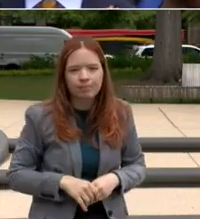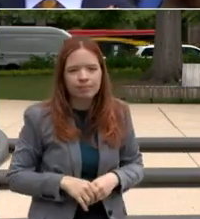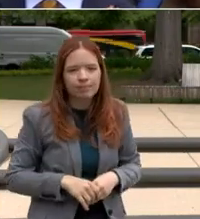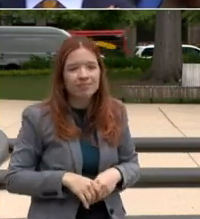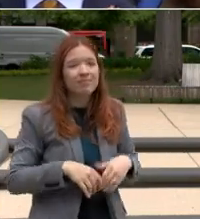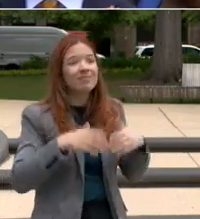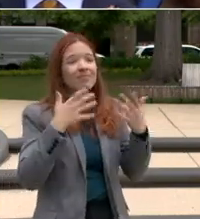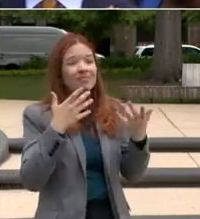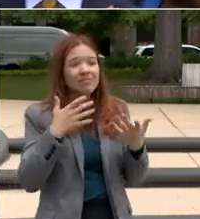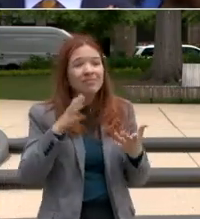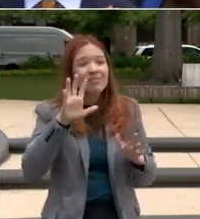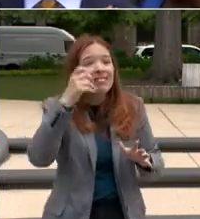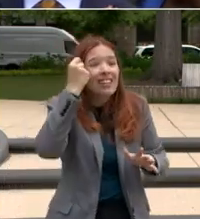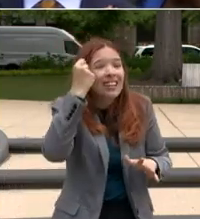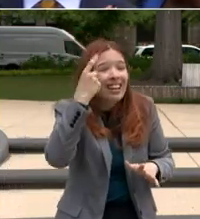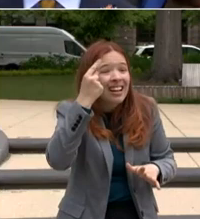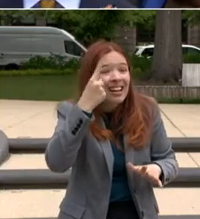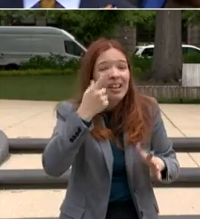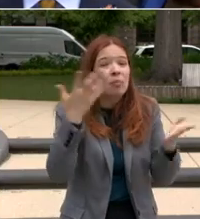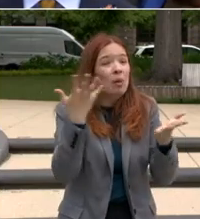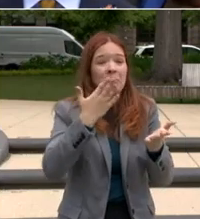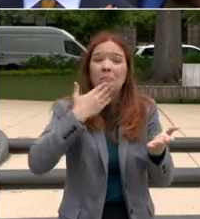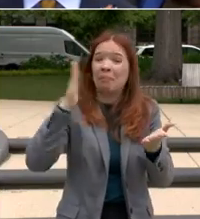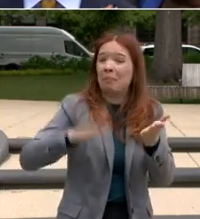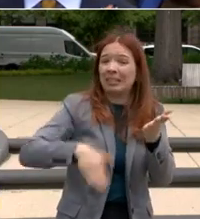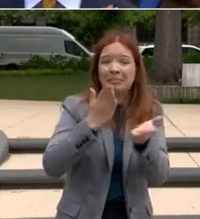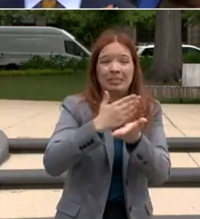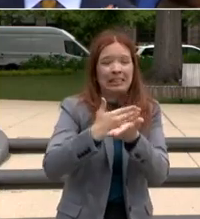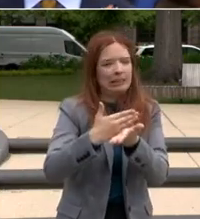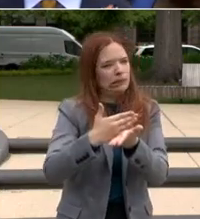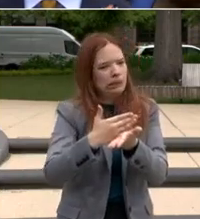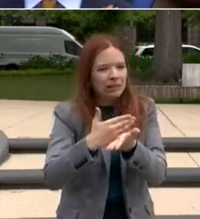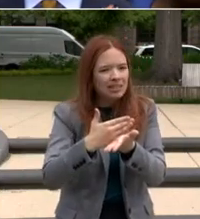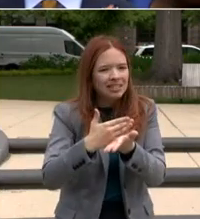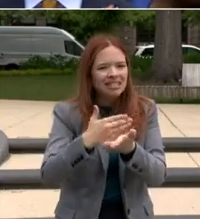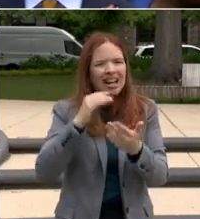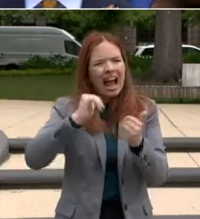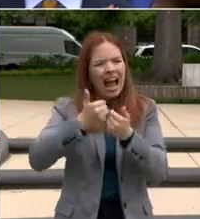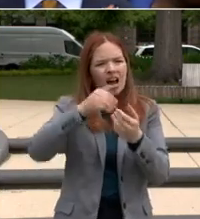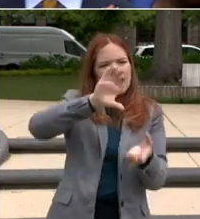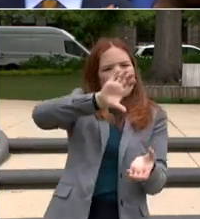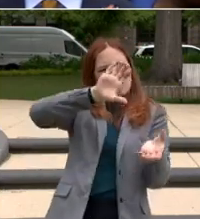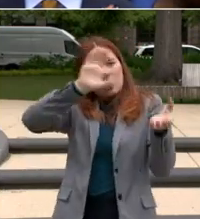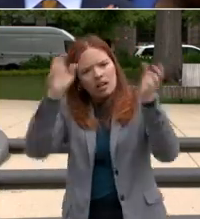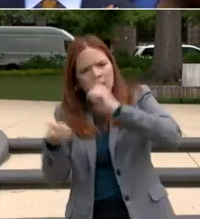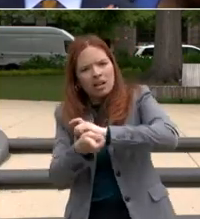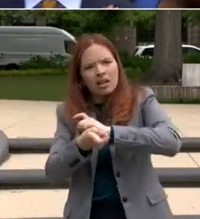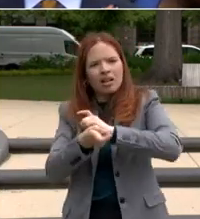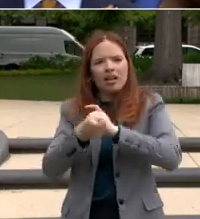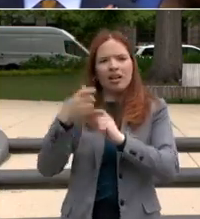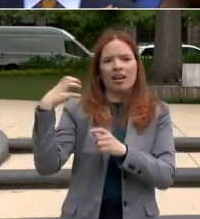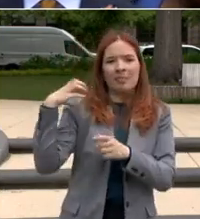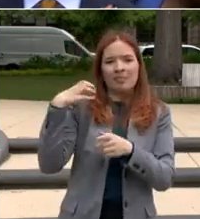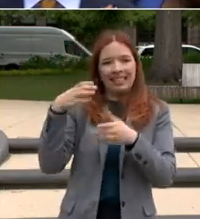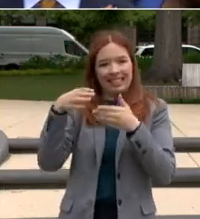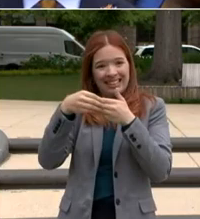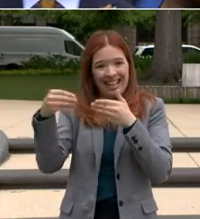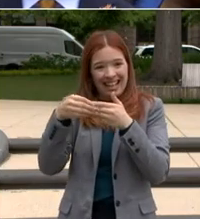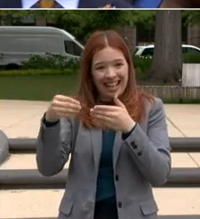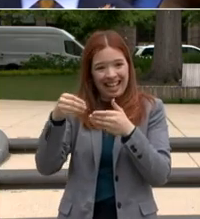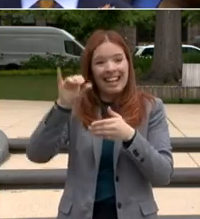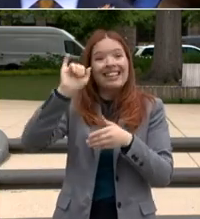budget policy is to attempt to convert capital dollars, which K Street funding is, to